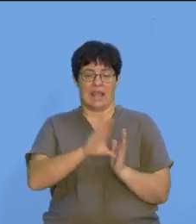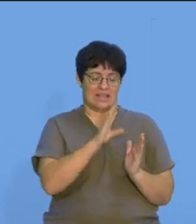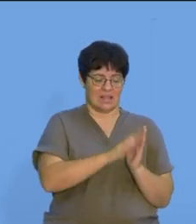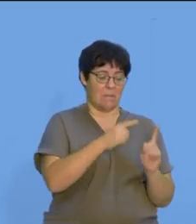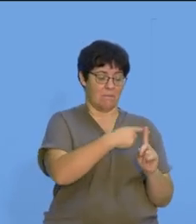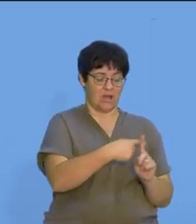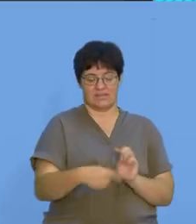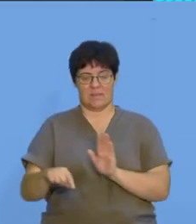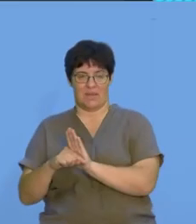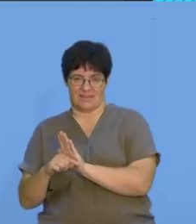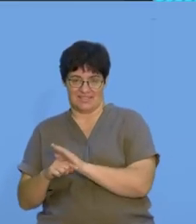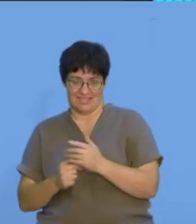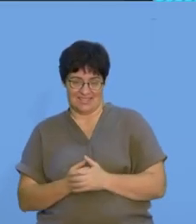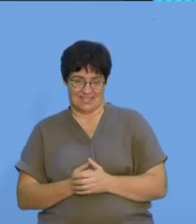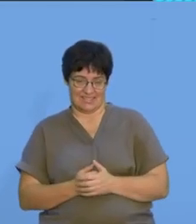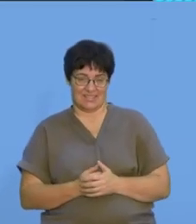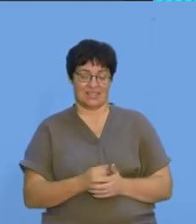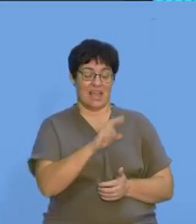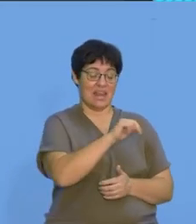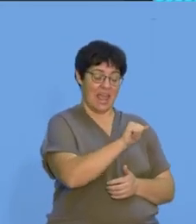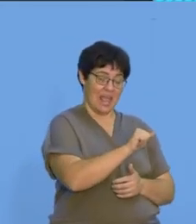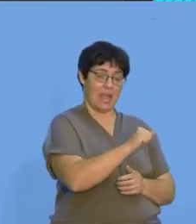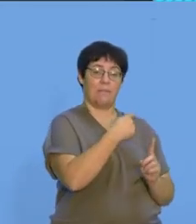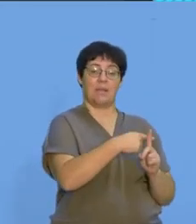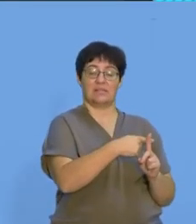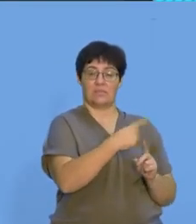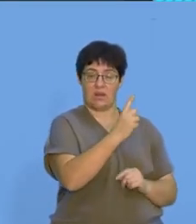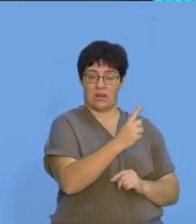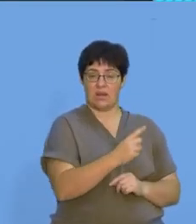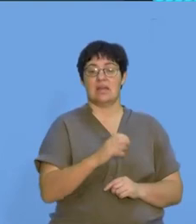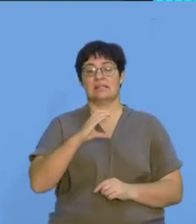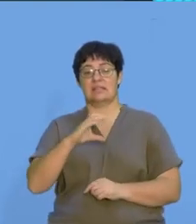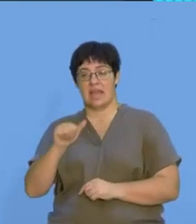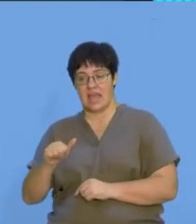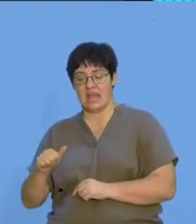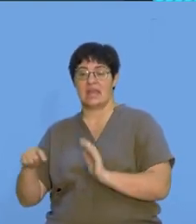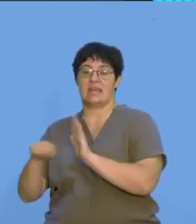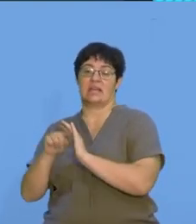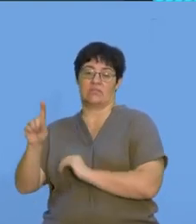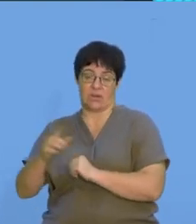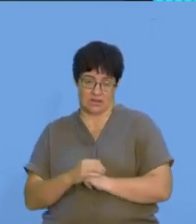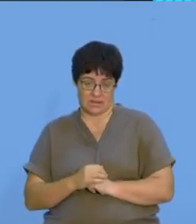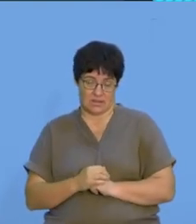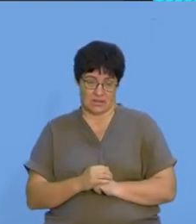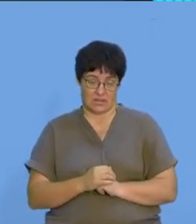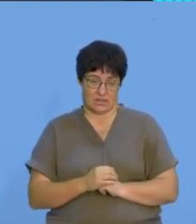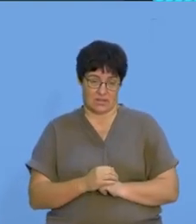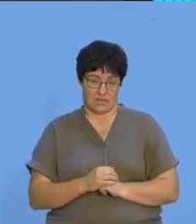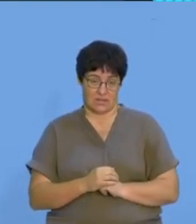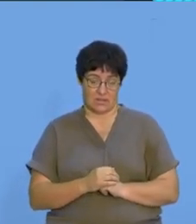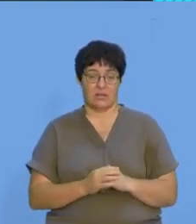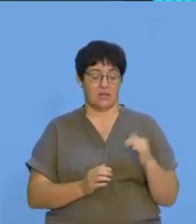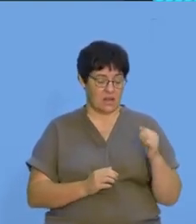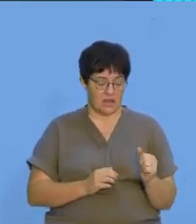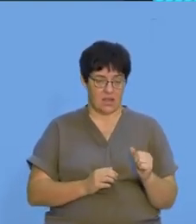must cancel each other out. So if you realize it's Na plus 1, Cl negative 1. So we can put them in